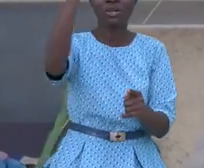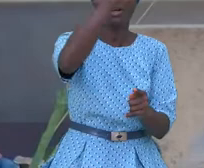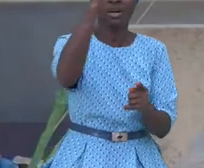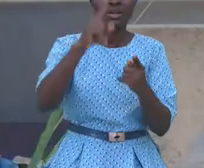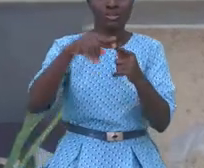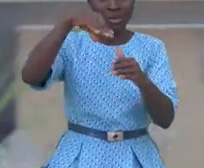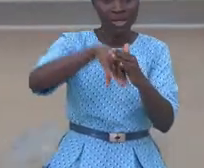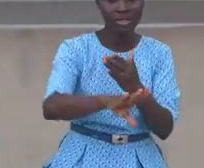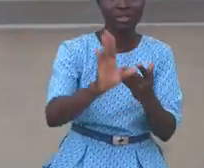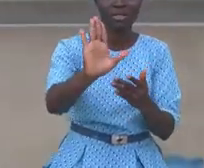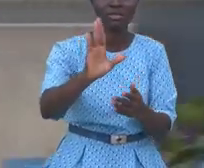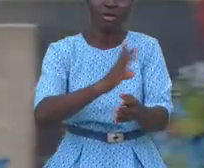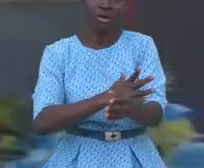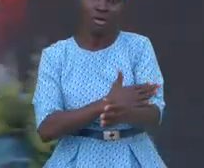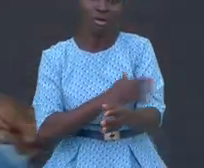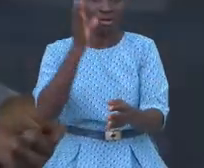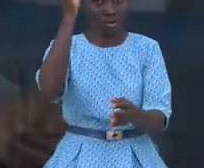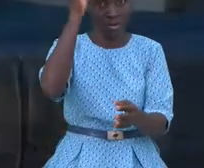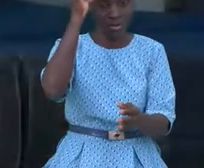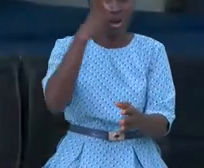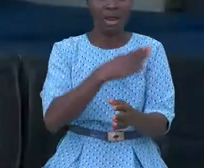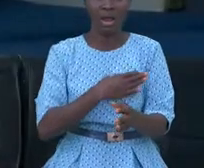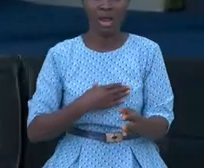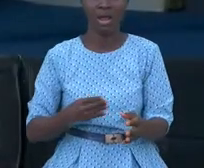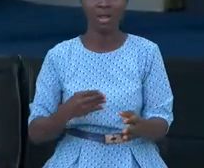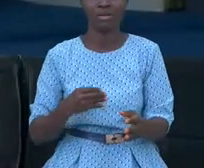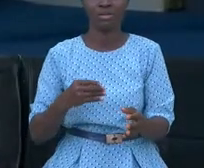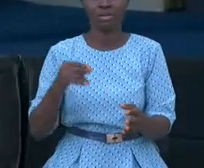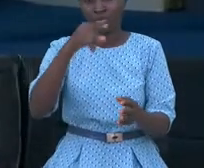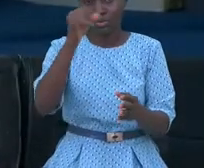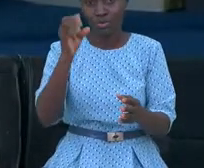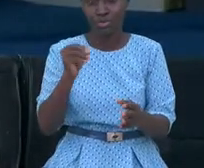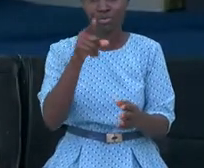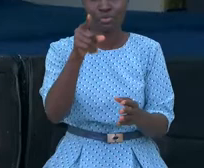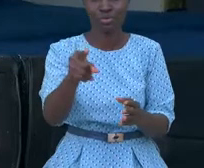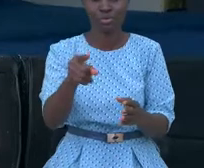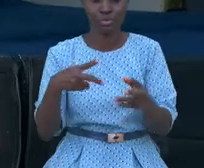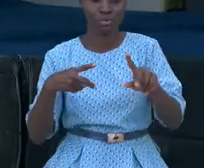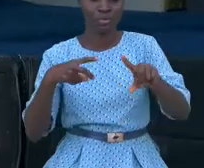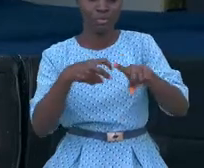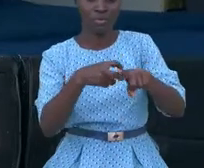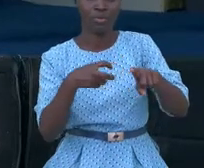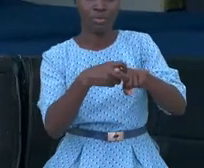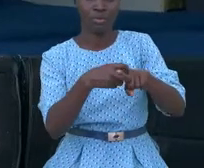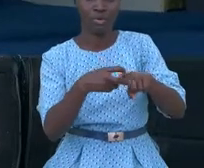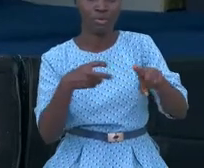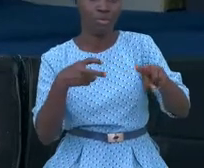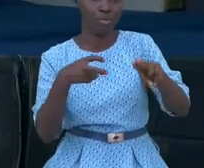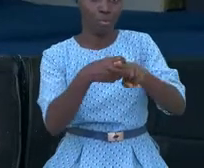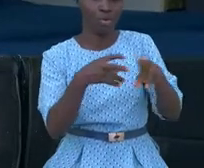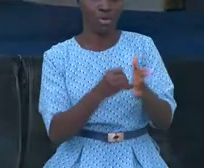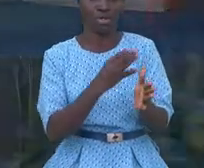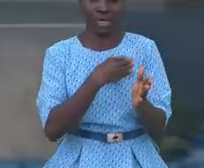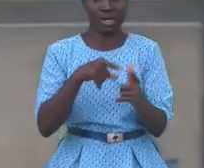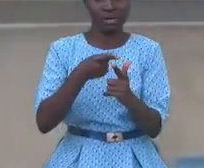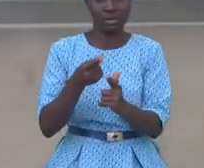to your tablet. And so you plug it And then you leave it for some time. And after leaving it